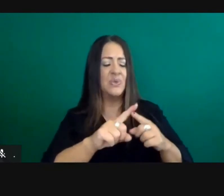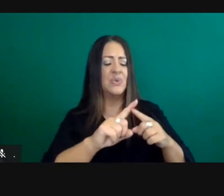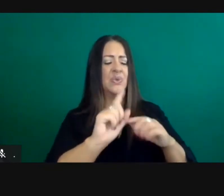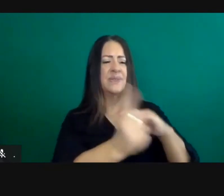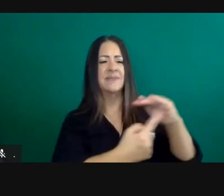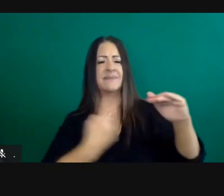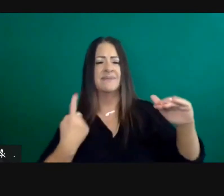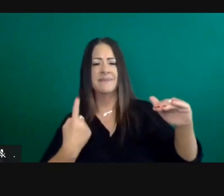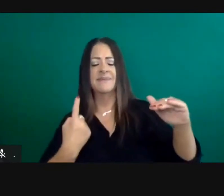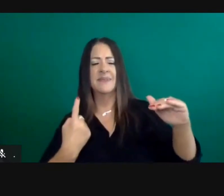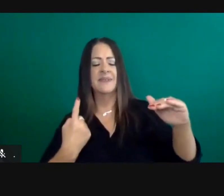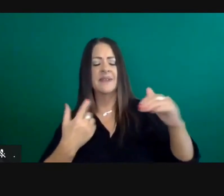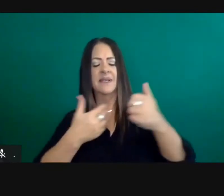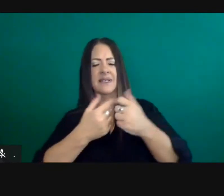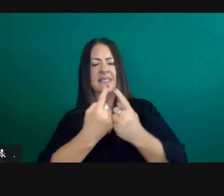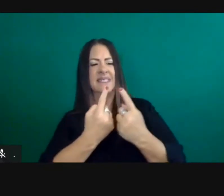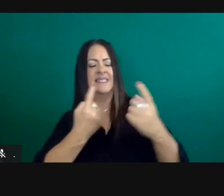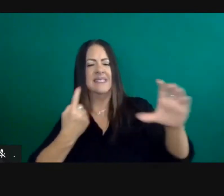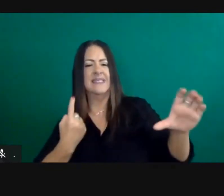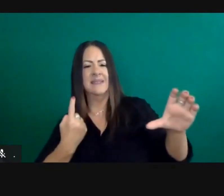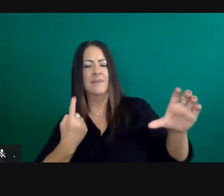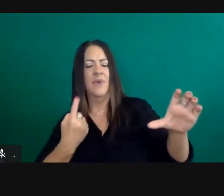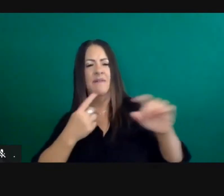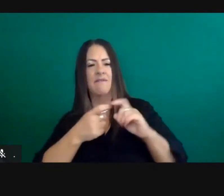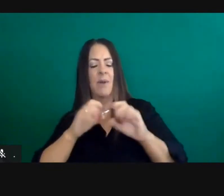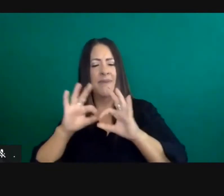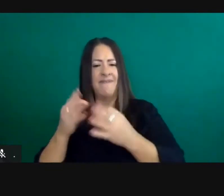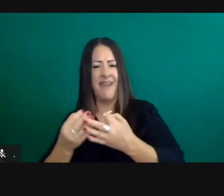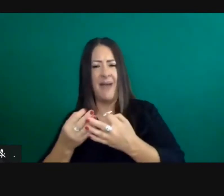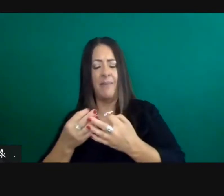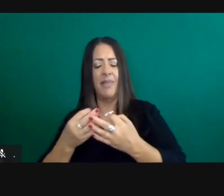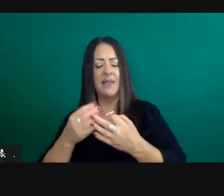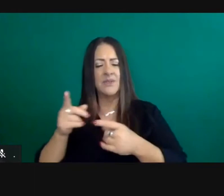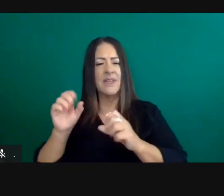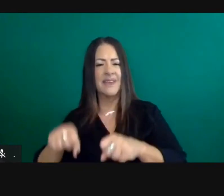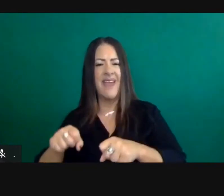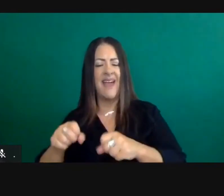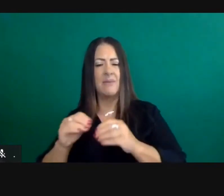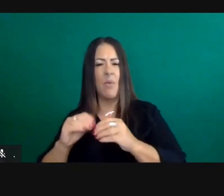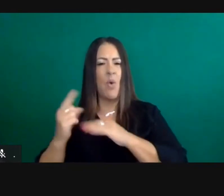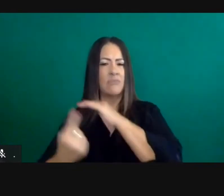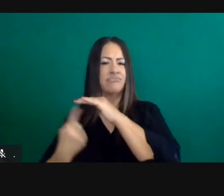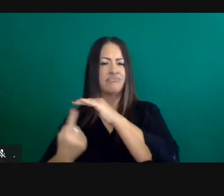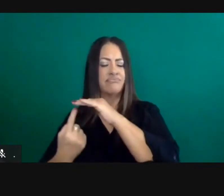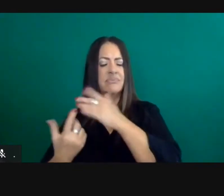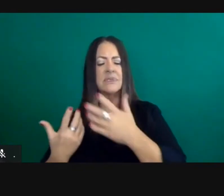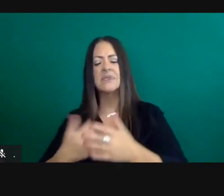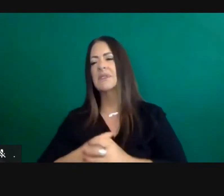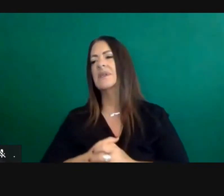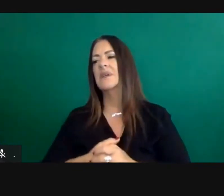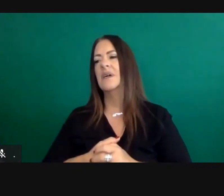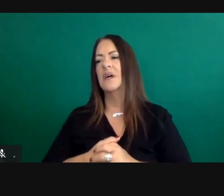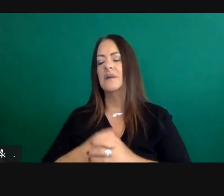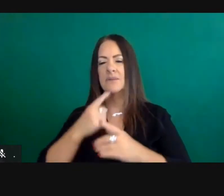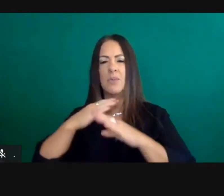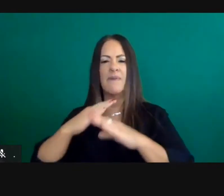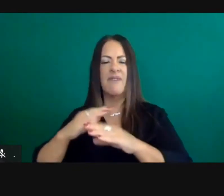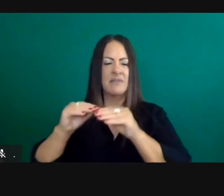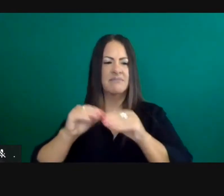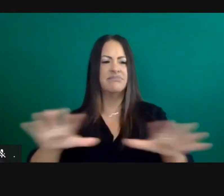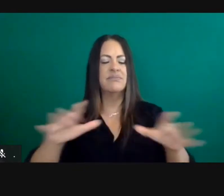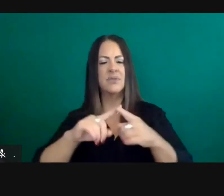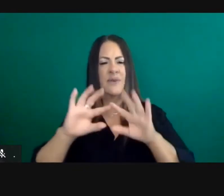support themselves, but their families to do that effectively. I believe that this is not just a theoretically an